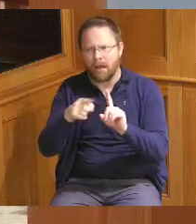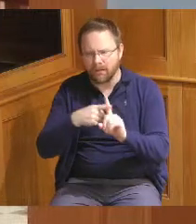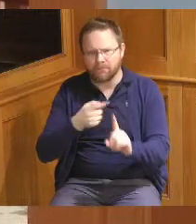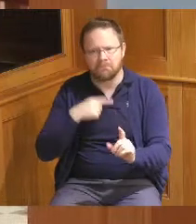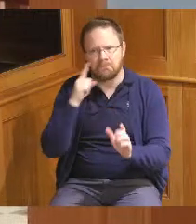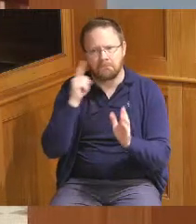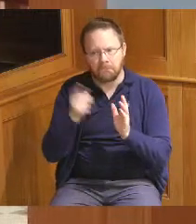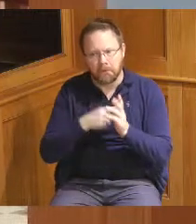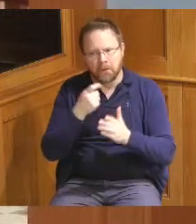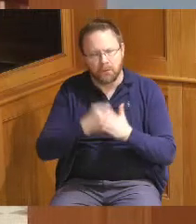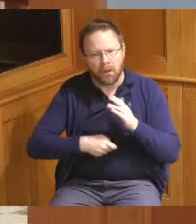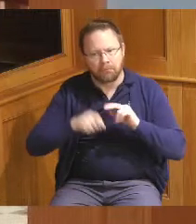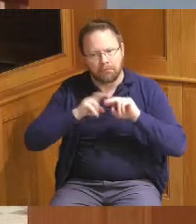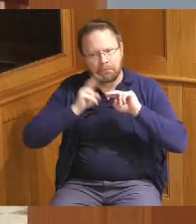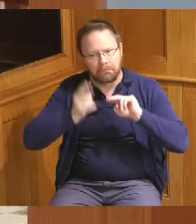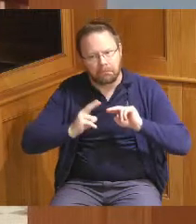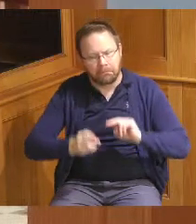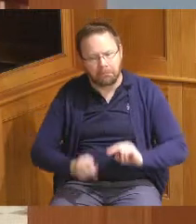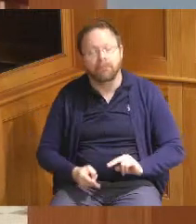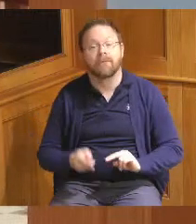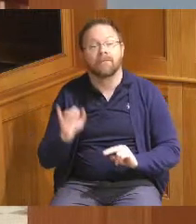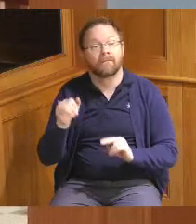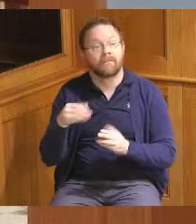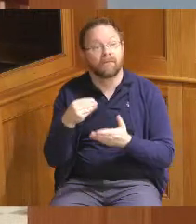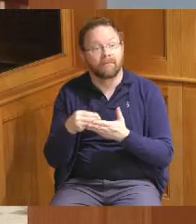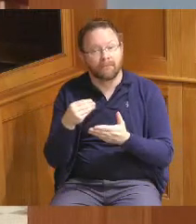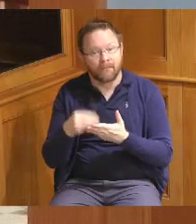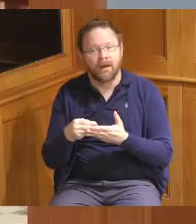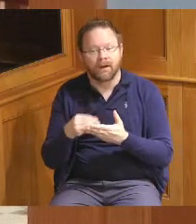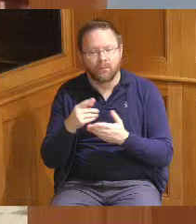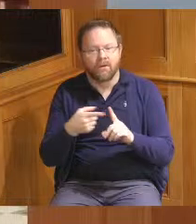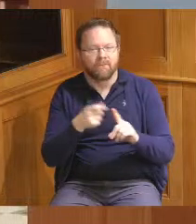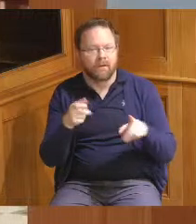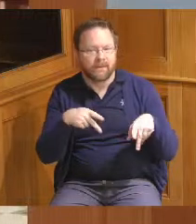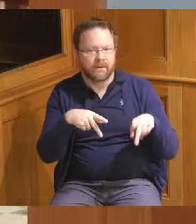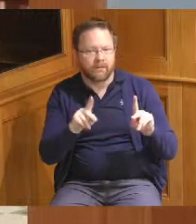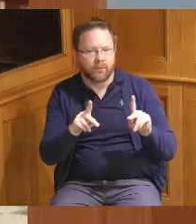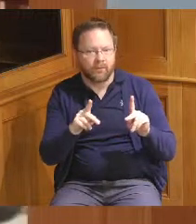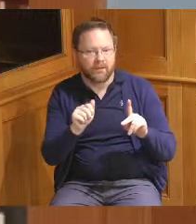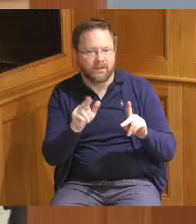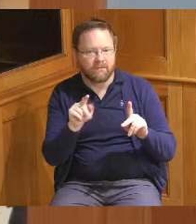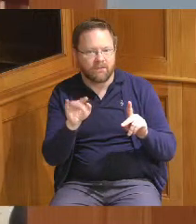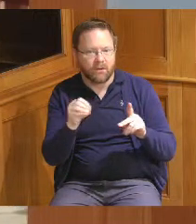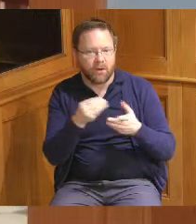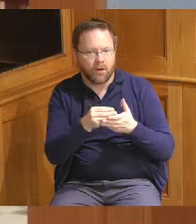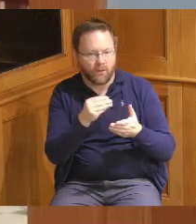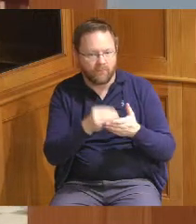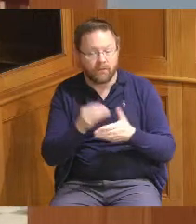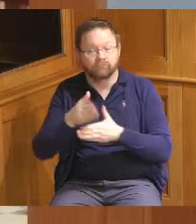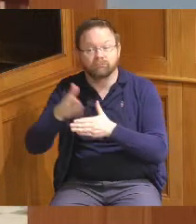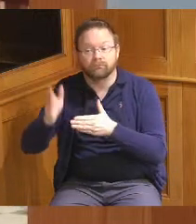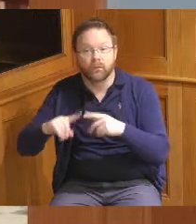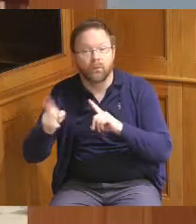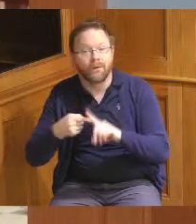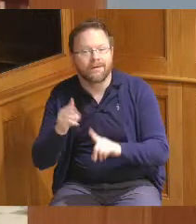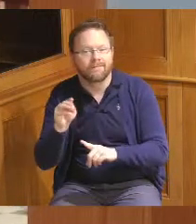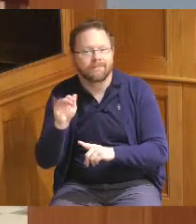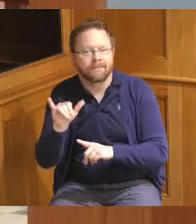down. All this funding will be out of permissive auto fund with completion date of May of